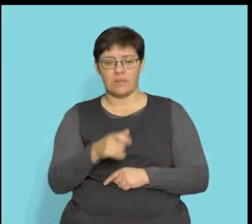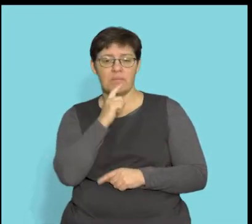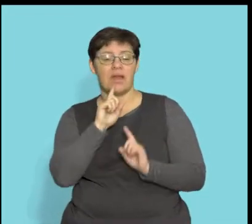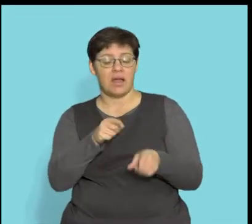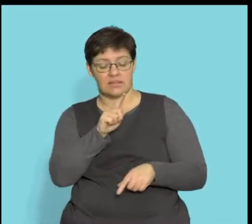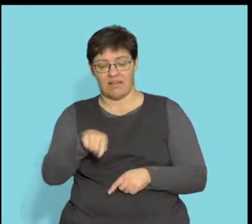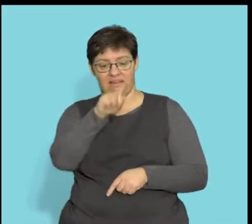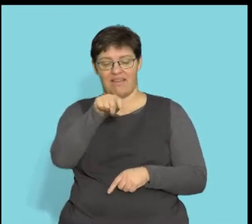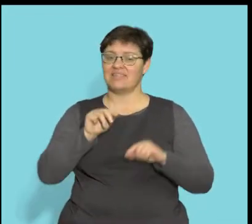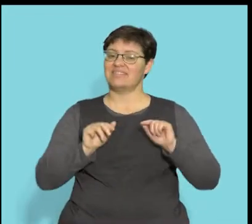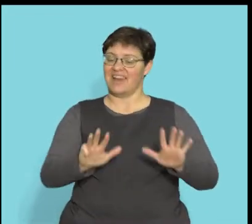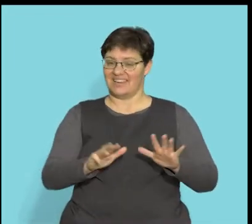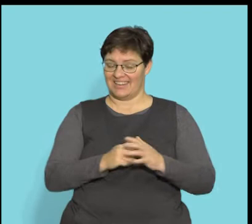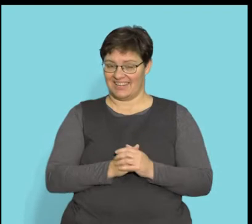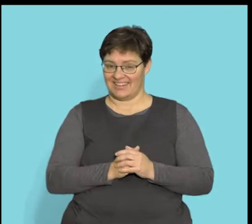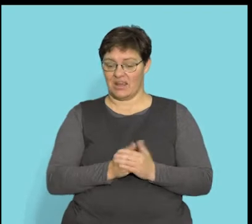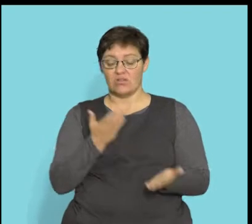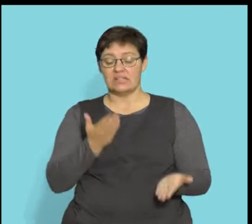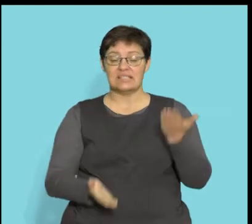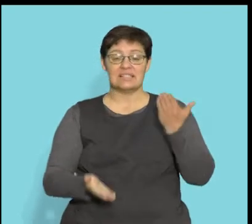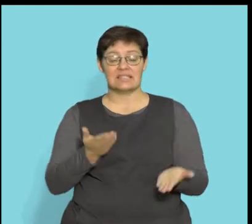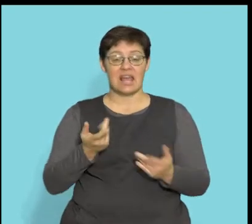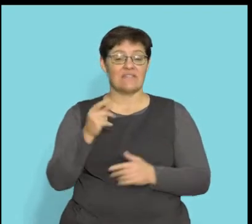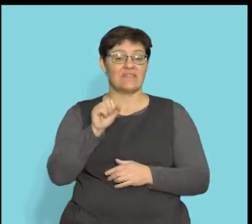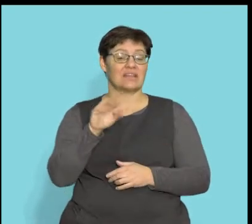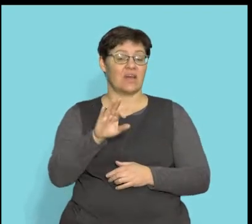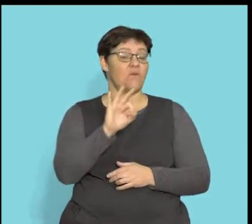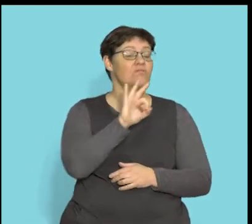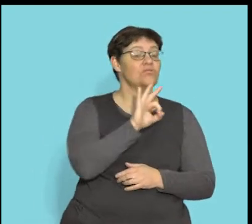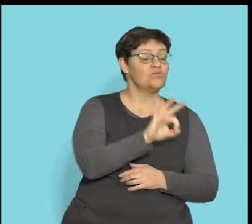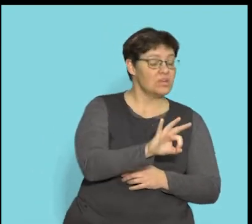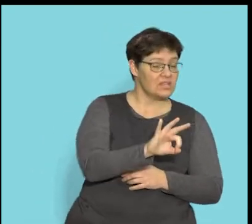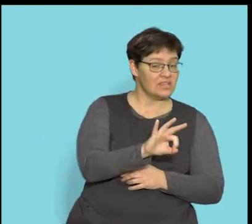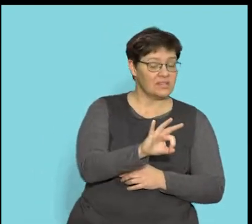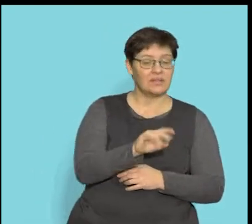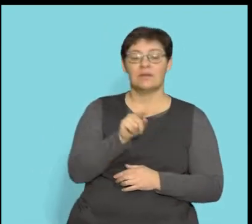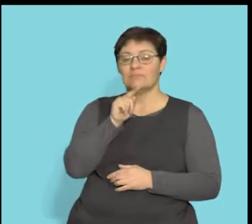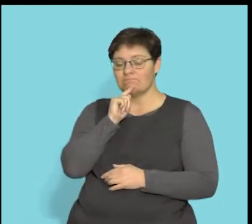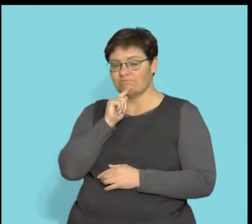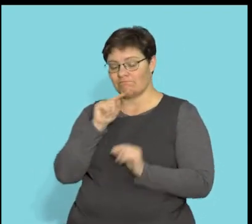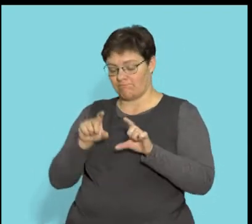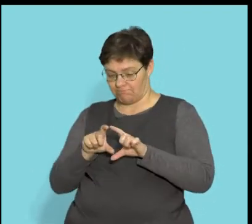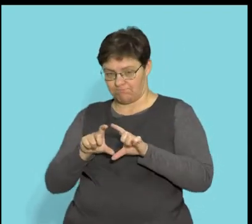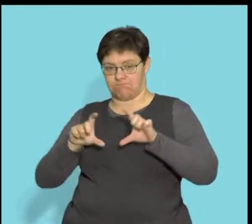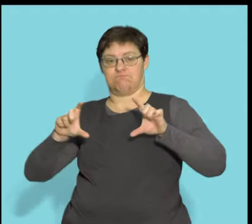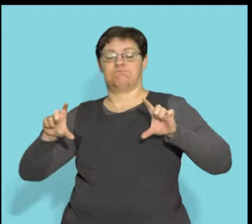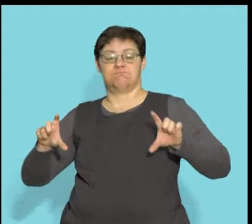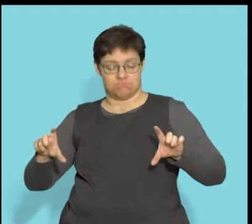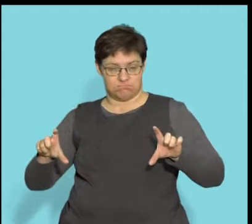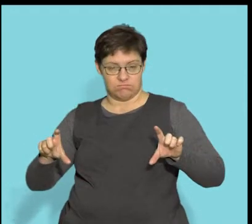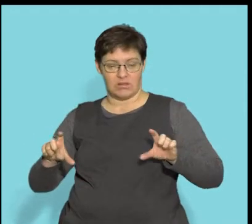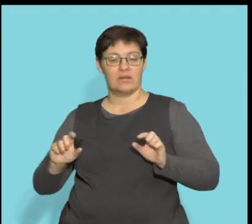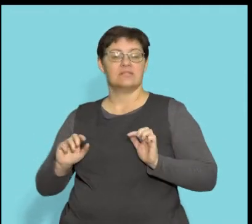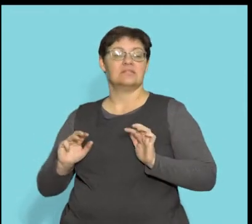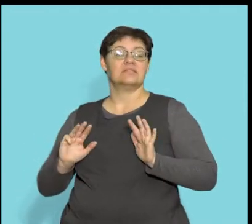of 9. So I can see that the scale factor of 3 has made the particular